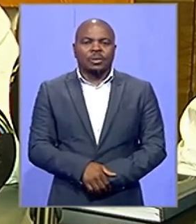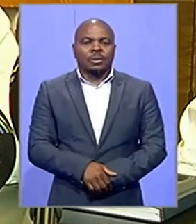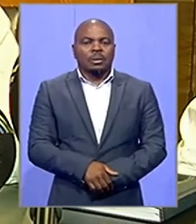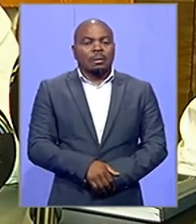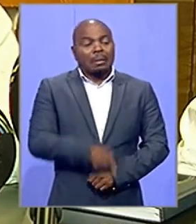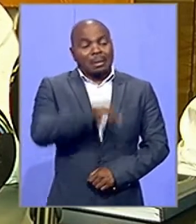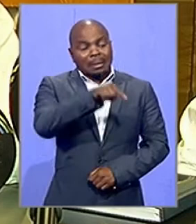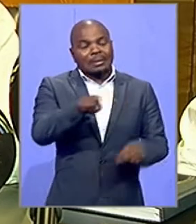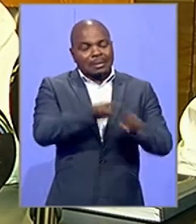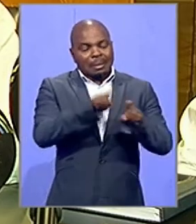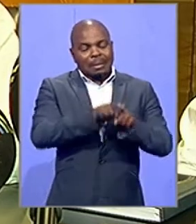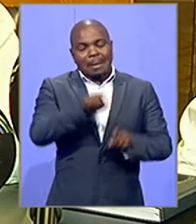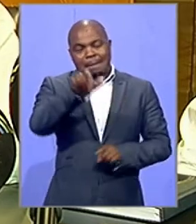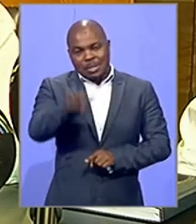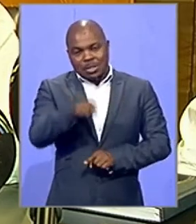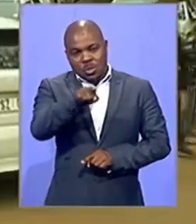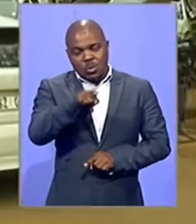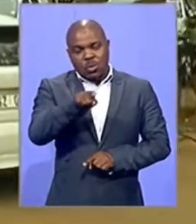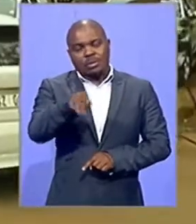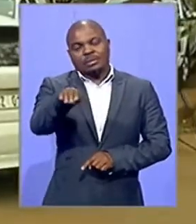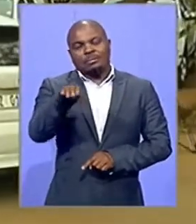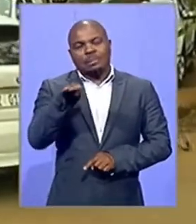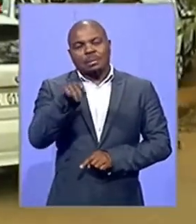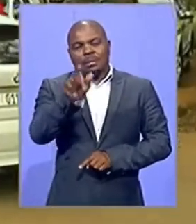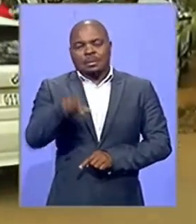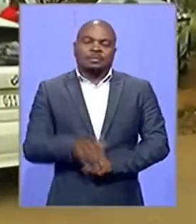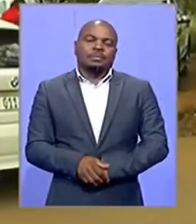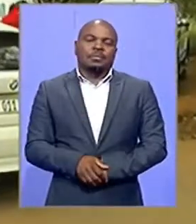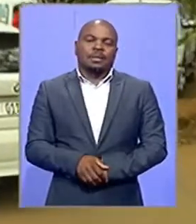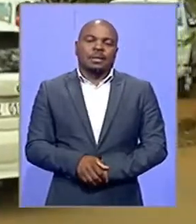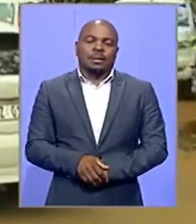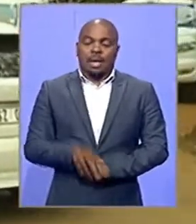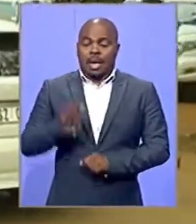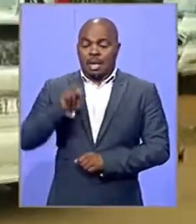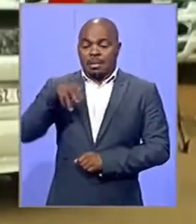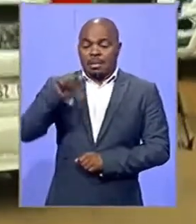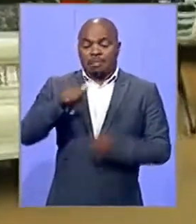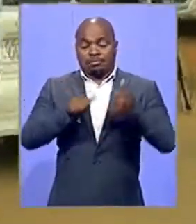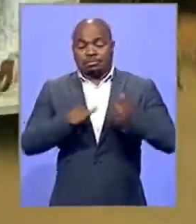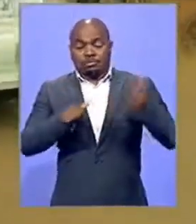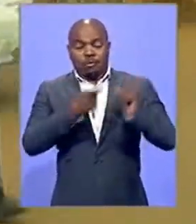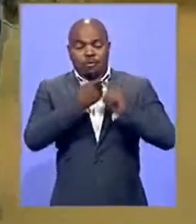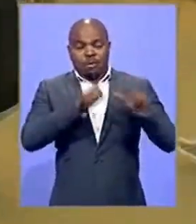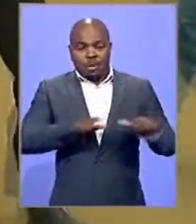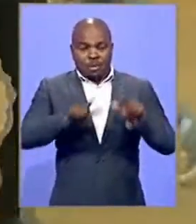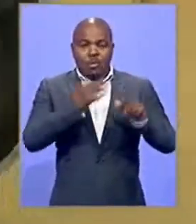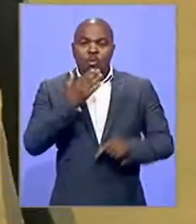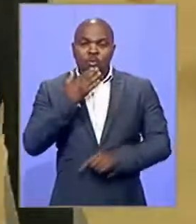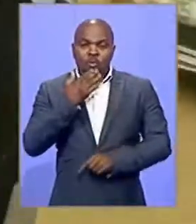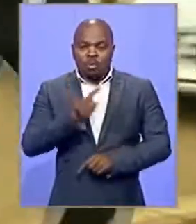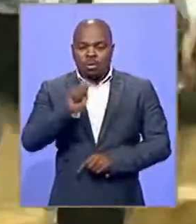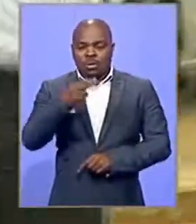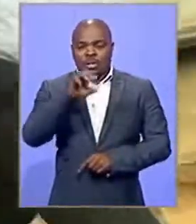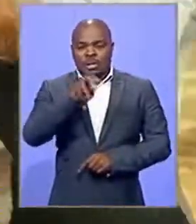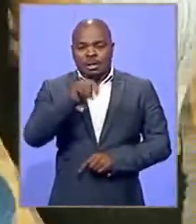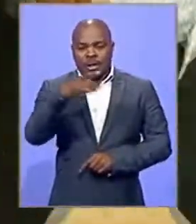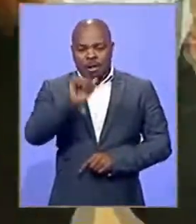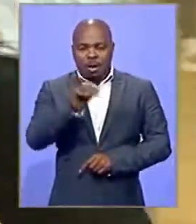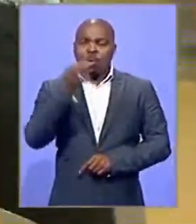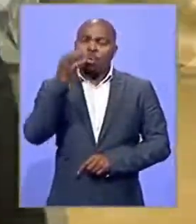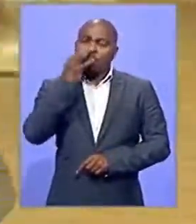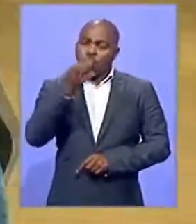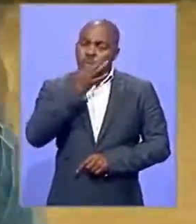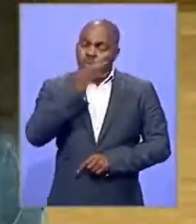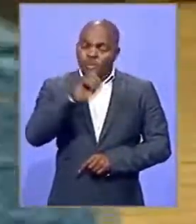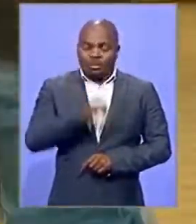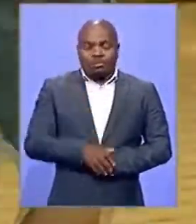who is also a Zimbabwean national. Le ha o le jwalo molaodi wa botjhotjhisi ba setjhaba Limpopo Advocate Ivy Tenga o re o na le tshepo